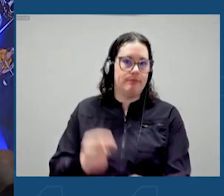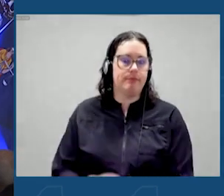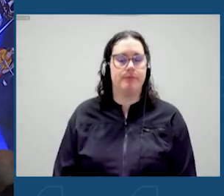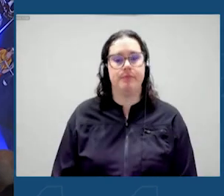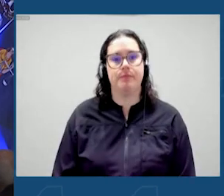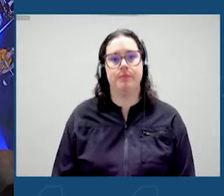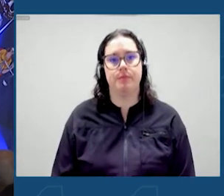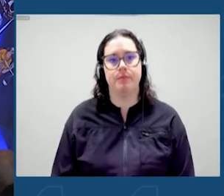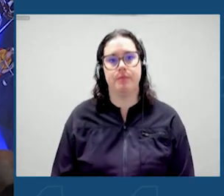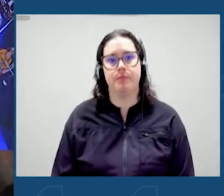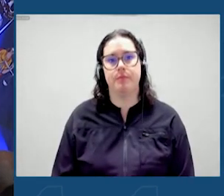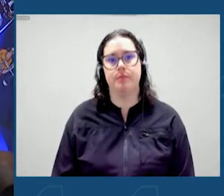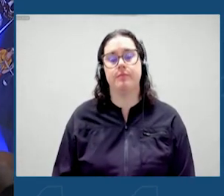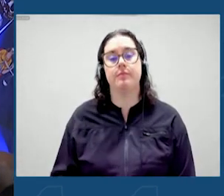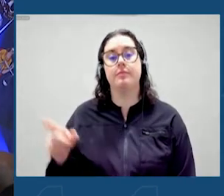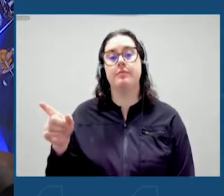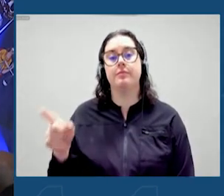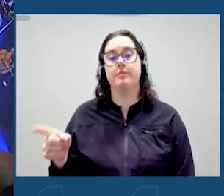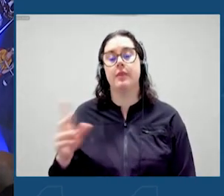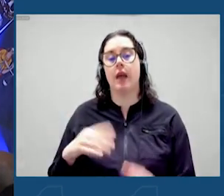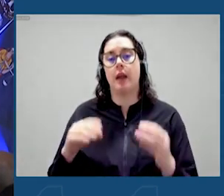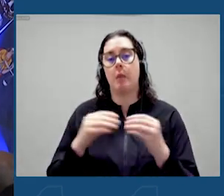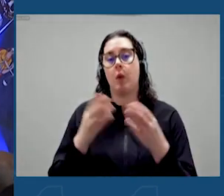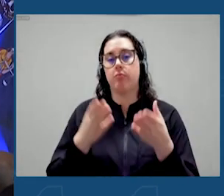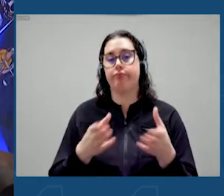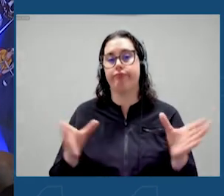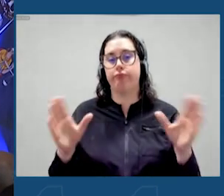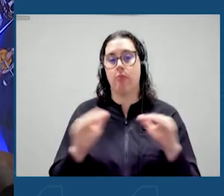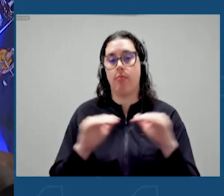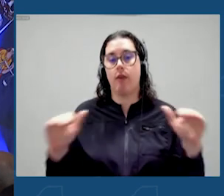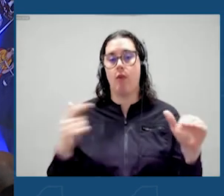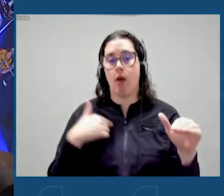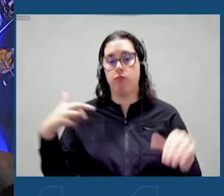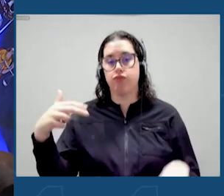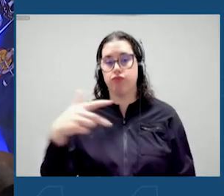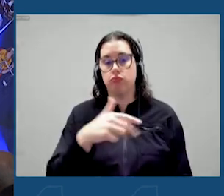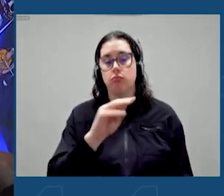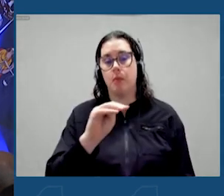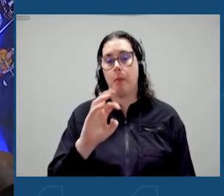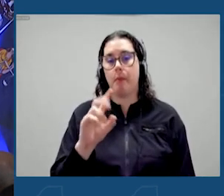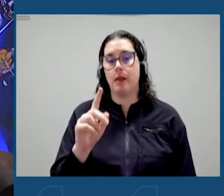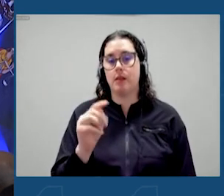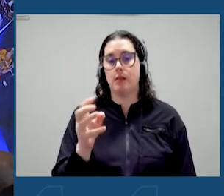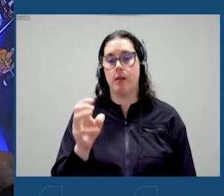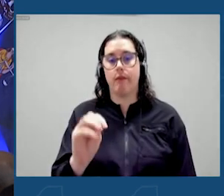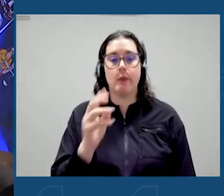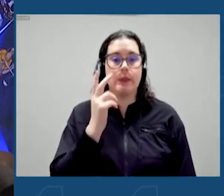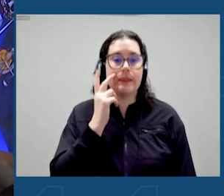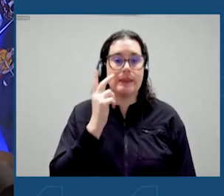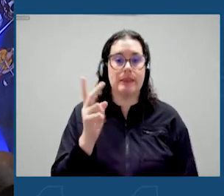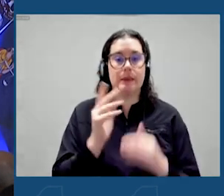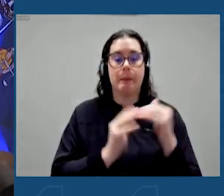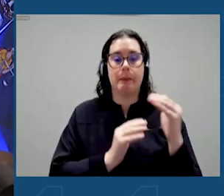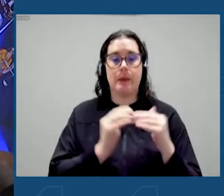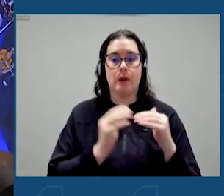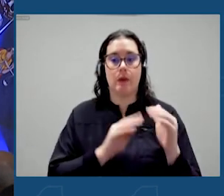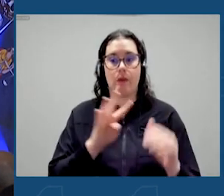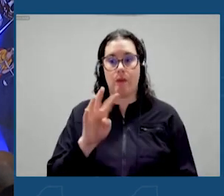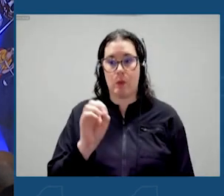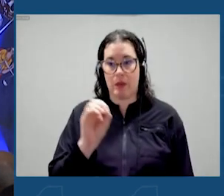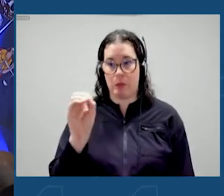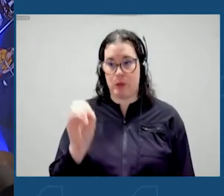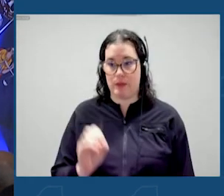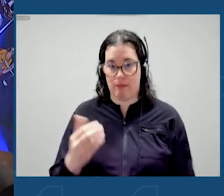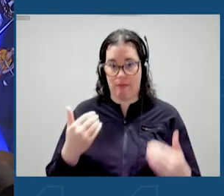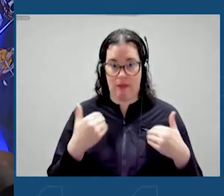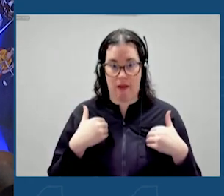Just at a granular level, when I walk through Midtown and I see buildings that are only 40% occupied. Now